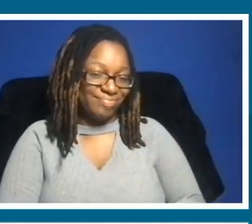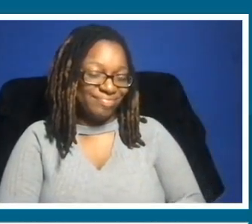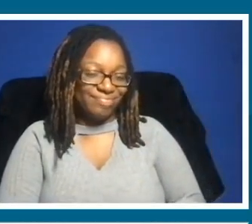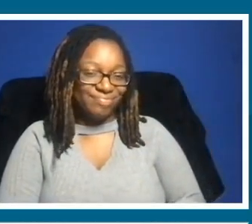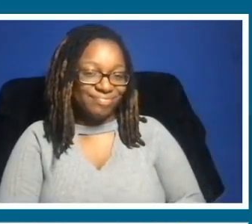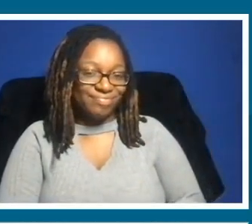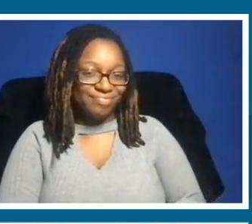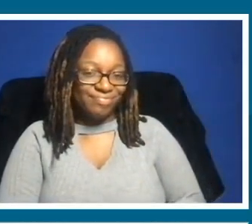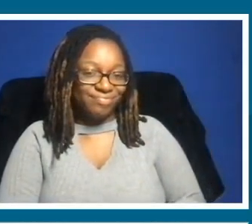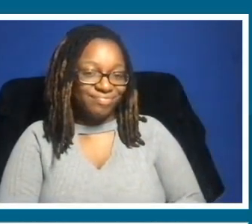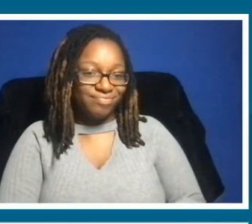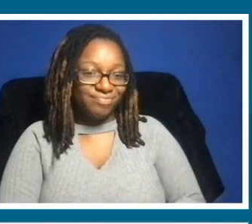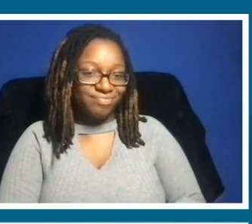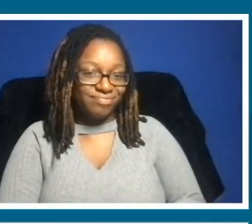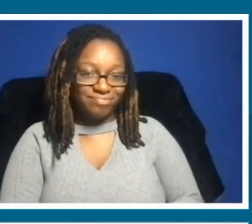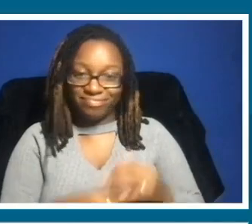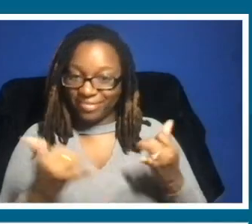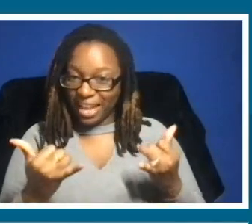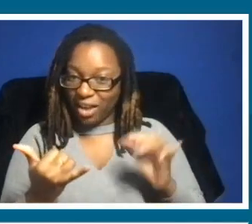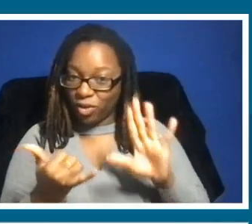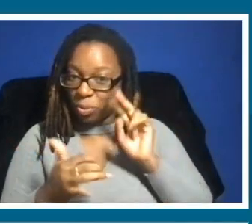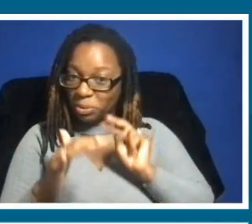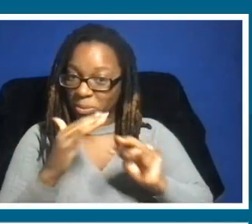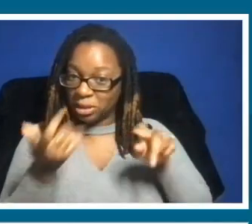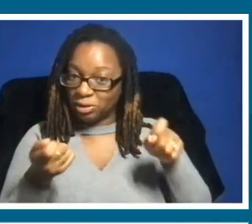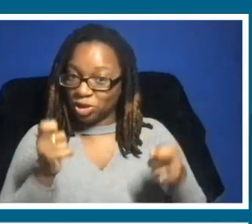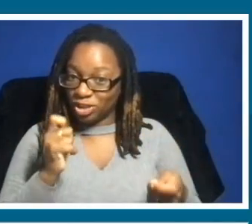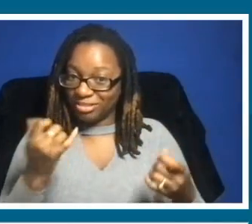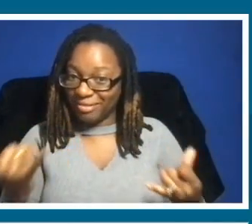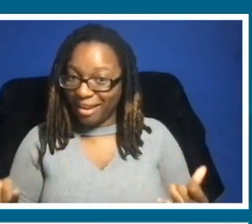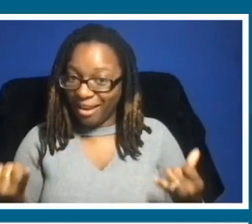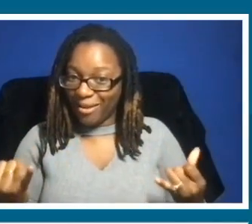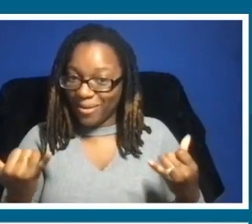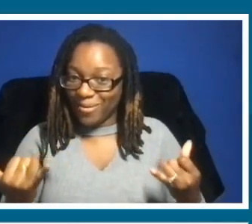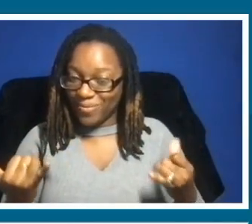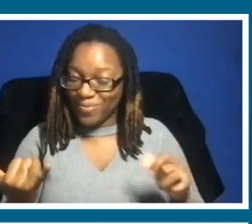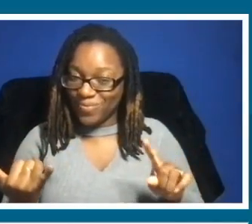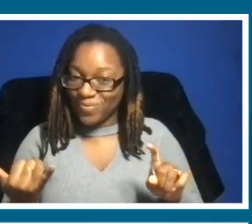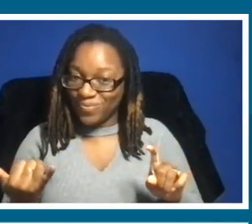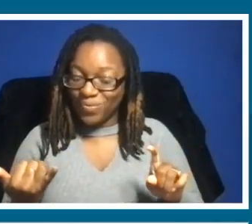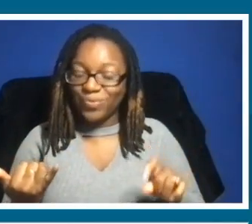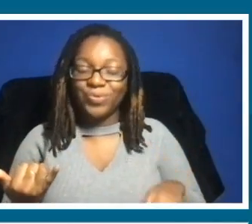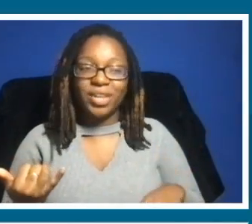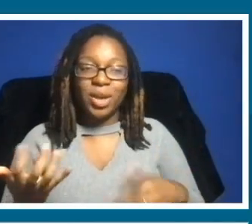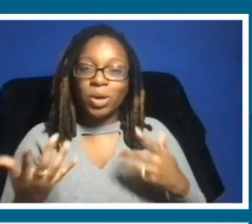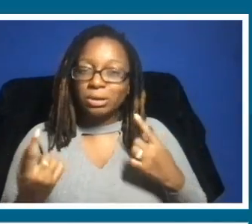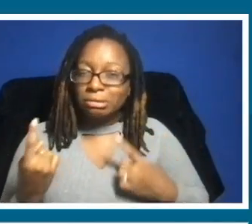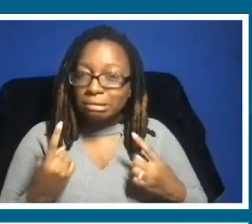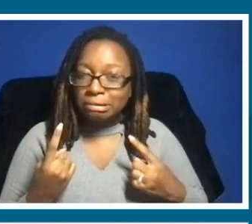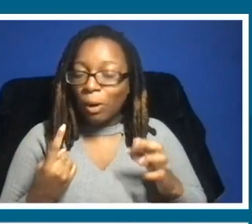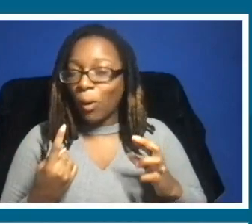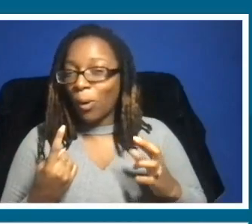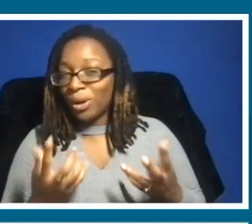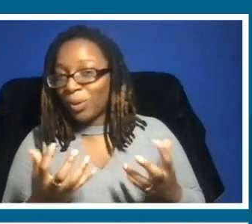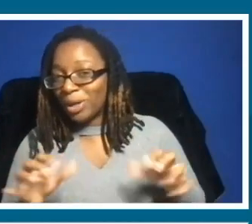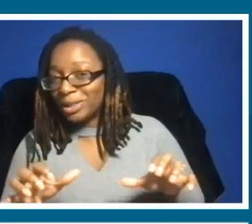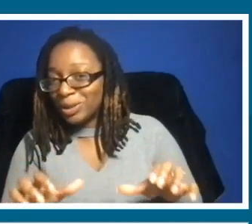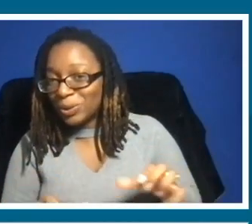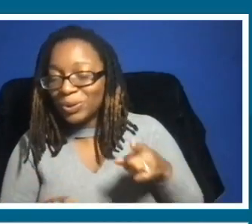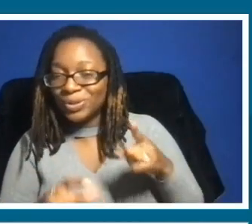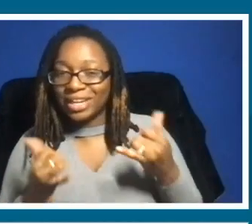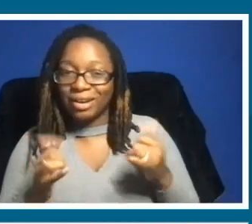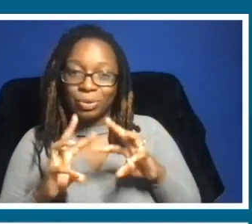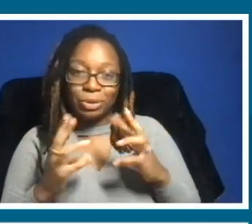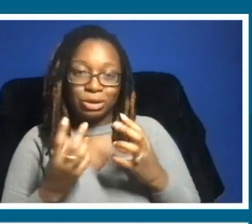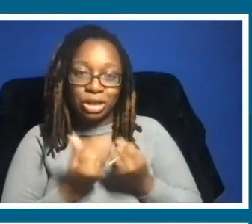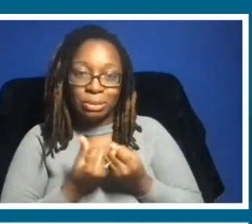Does anything change about what you're observing or what you're wondering or what you're tempted to do, but you won't because you're in a workshop right now?